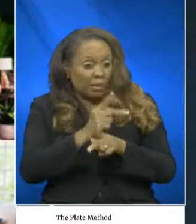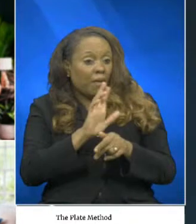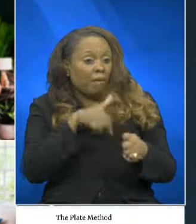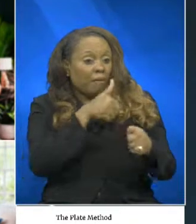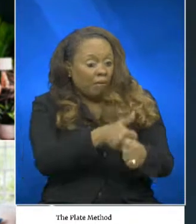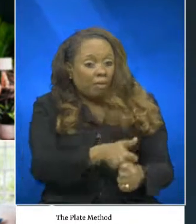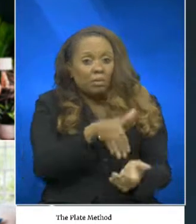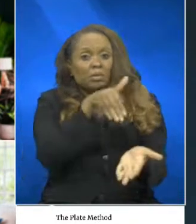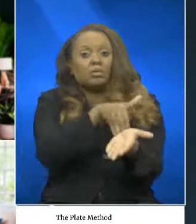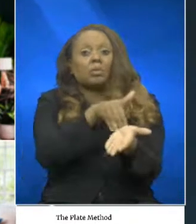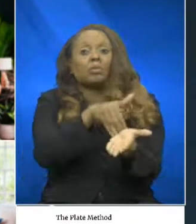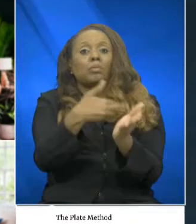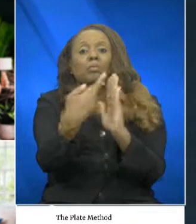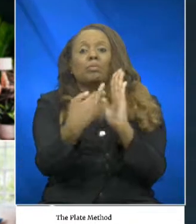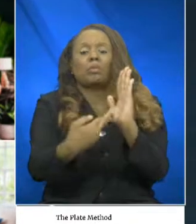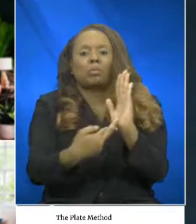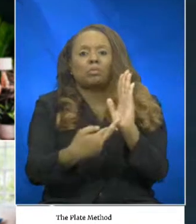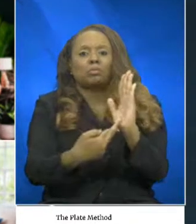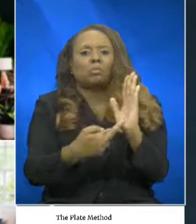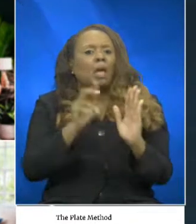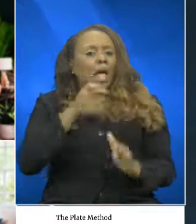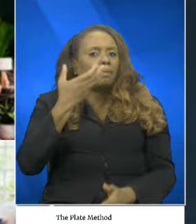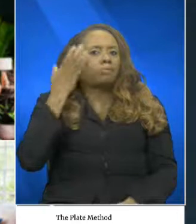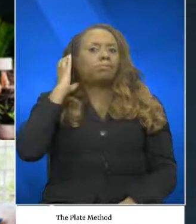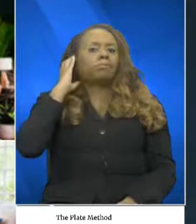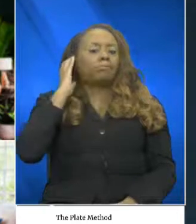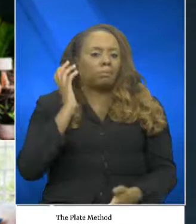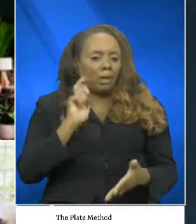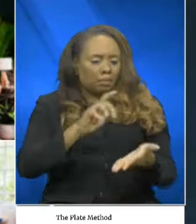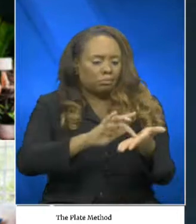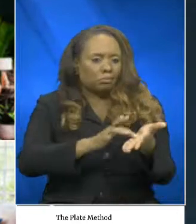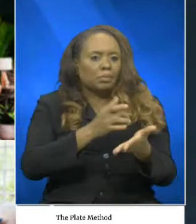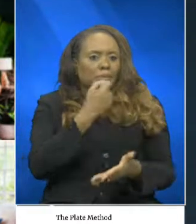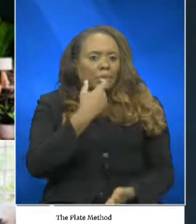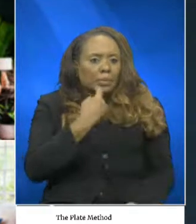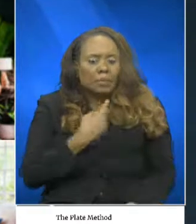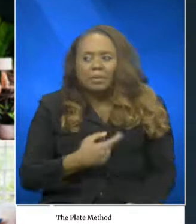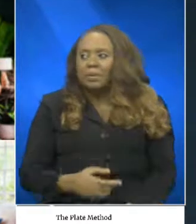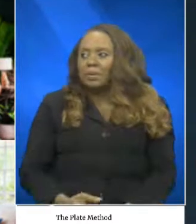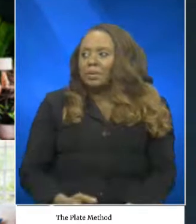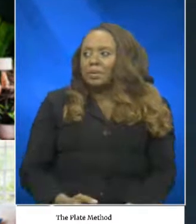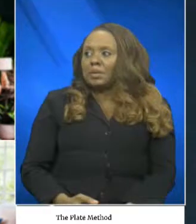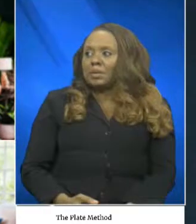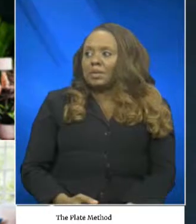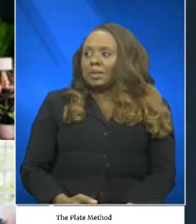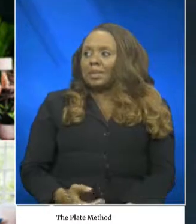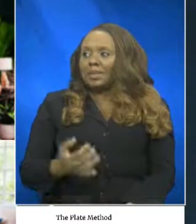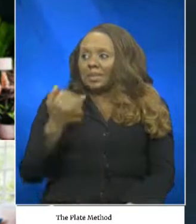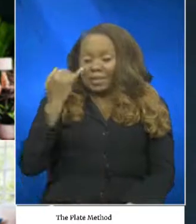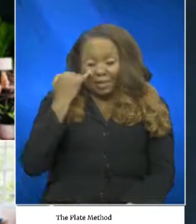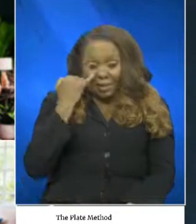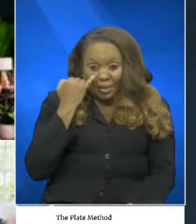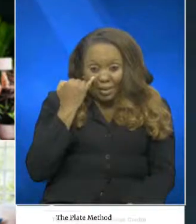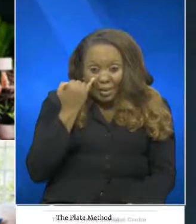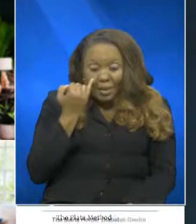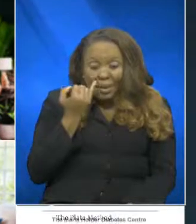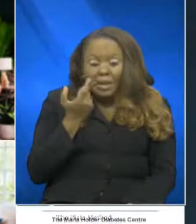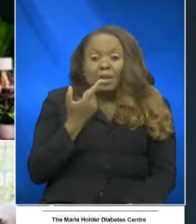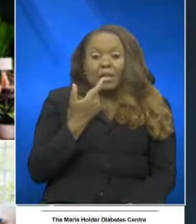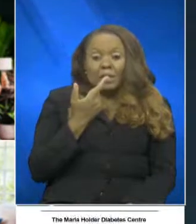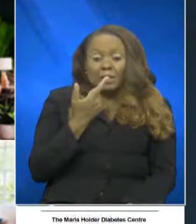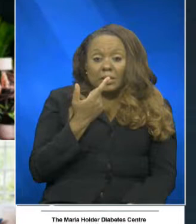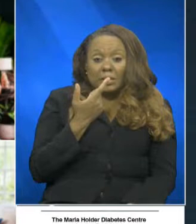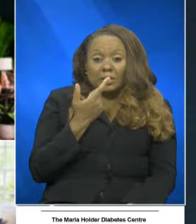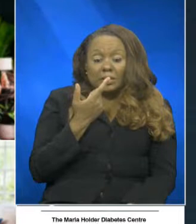compliant, to be obedient in taking the medication. If I fall into doctor speak, please let me know. Um, but